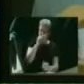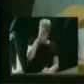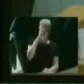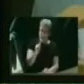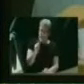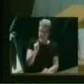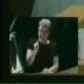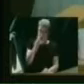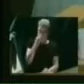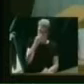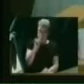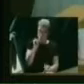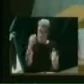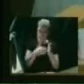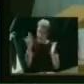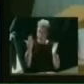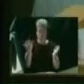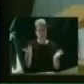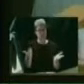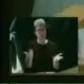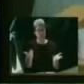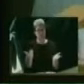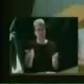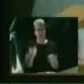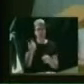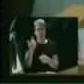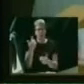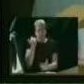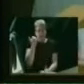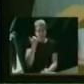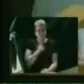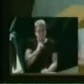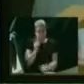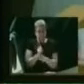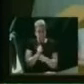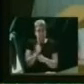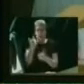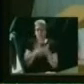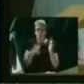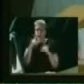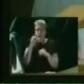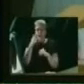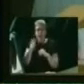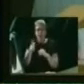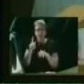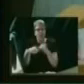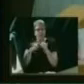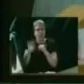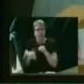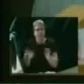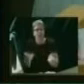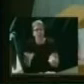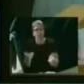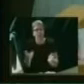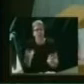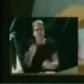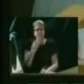codes violated? If there were, what is the legality on that? And